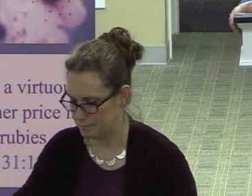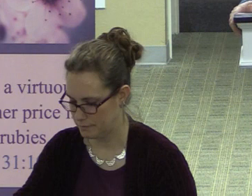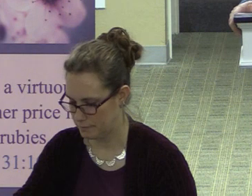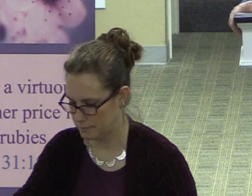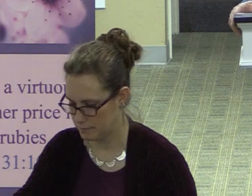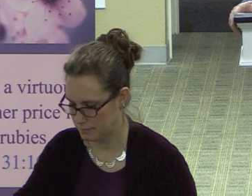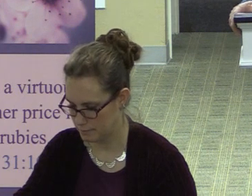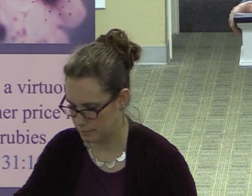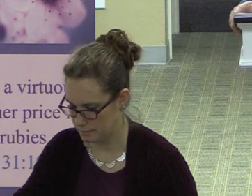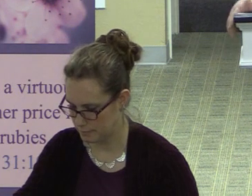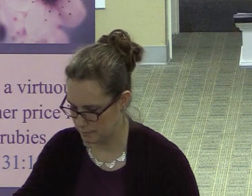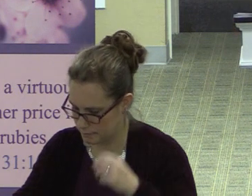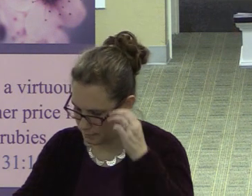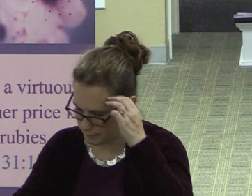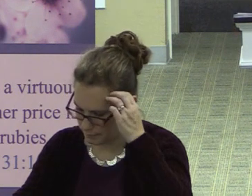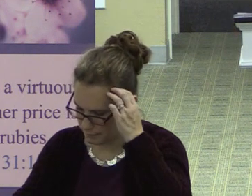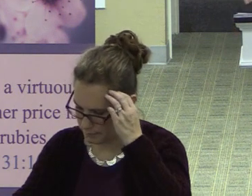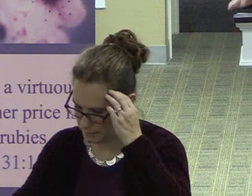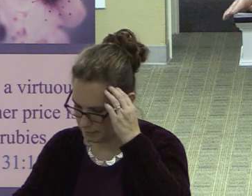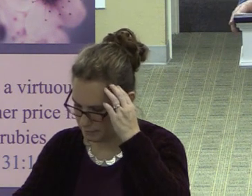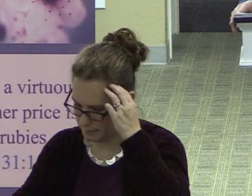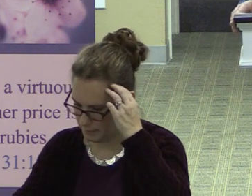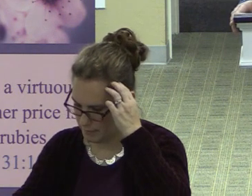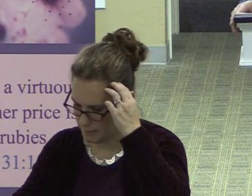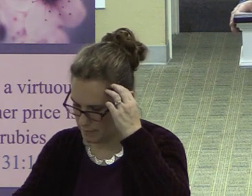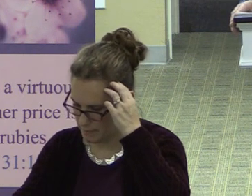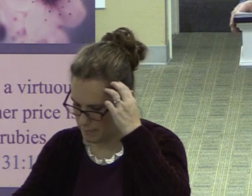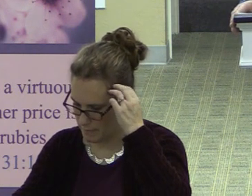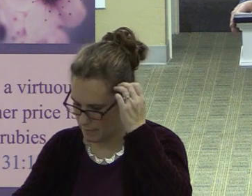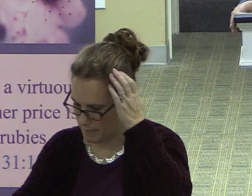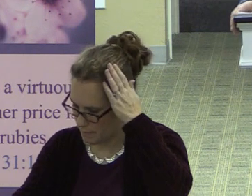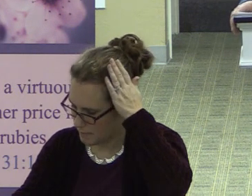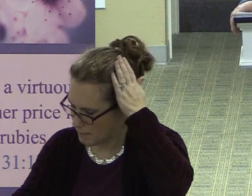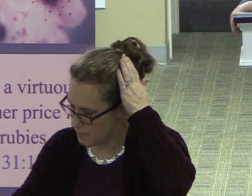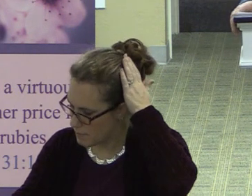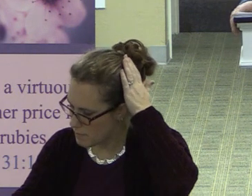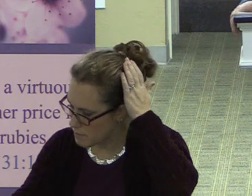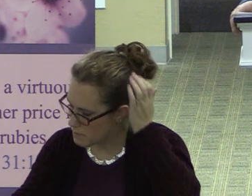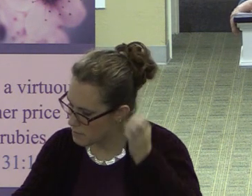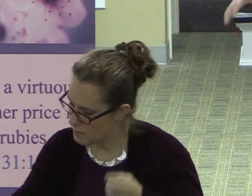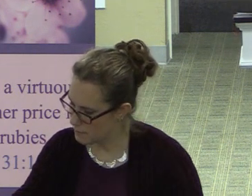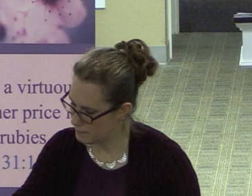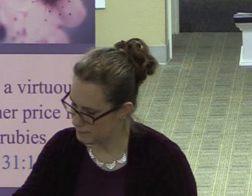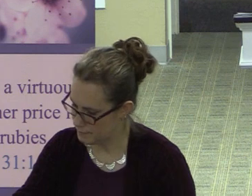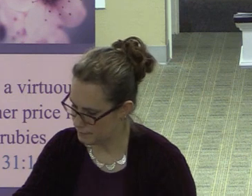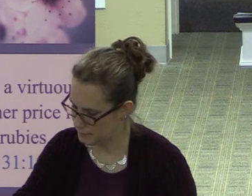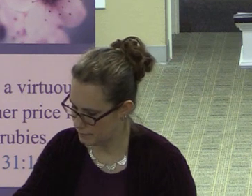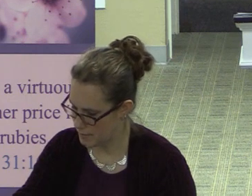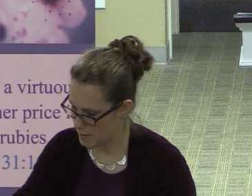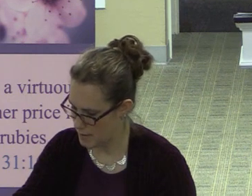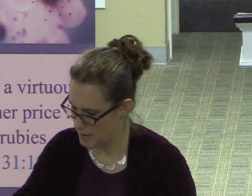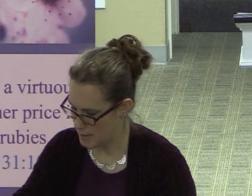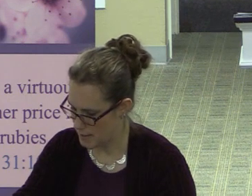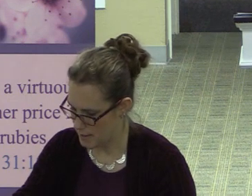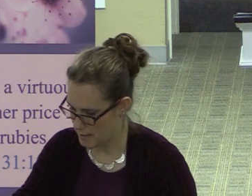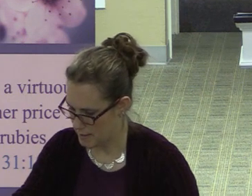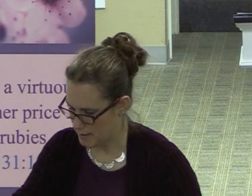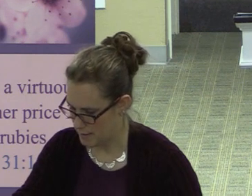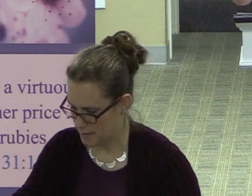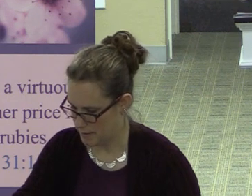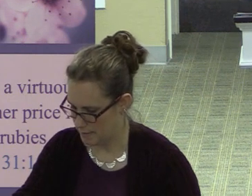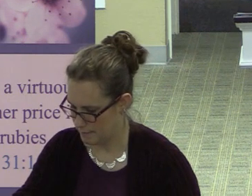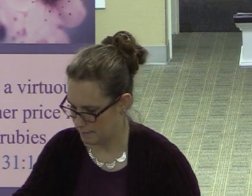in Egypt, thou hast taken us away to die in the wilderness. Wherefore hast thou dared to carry us forth out